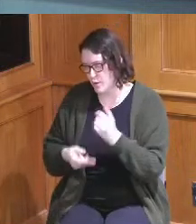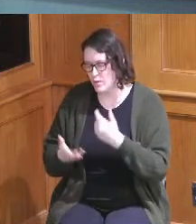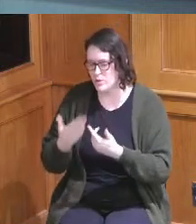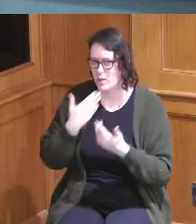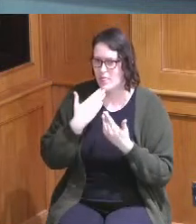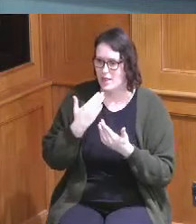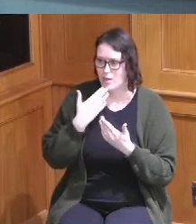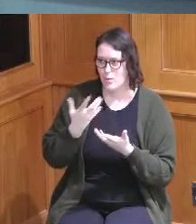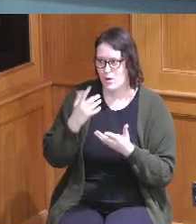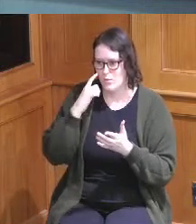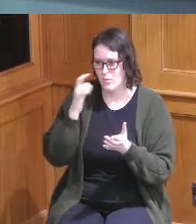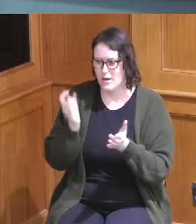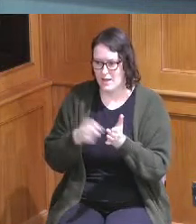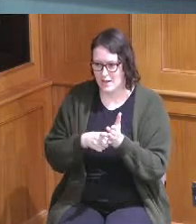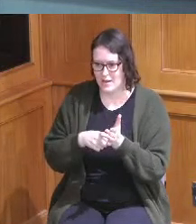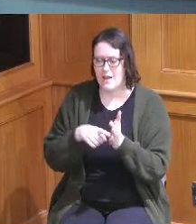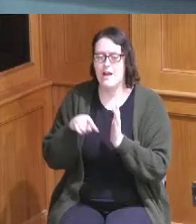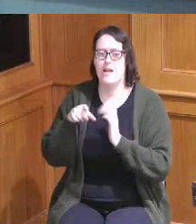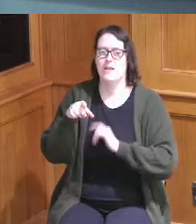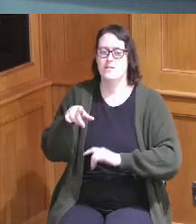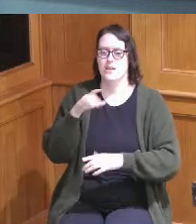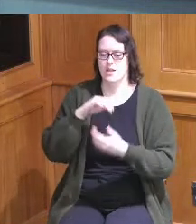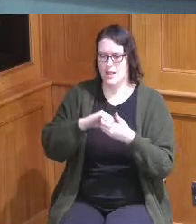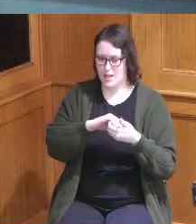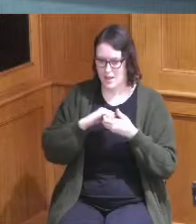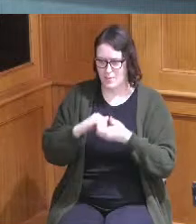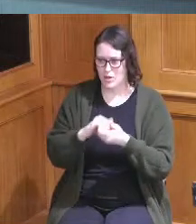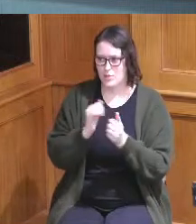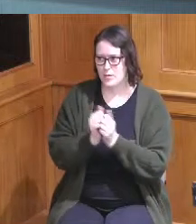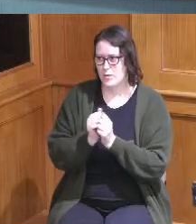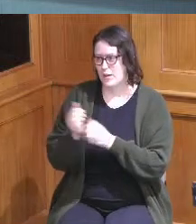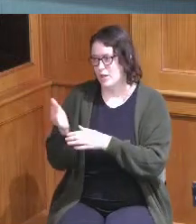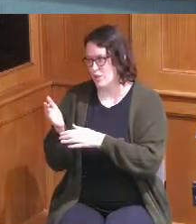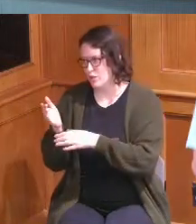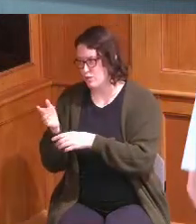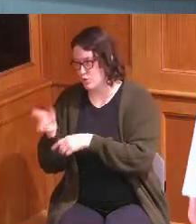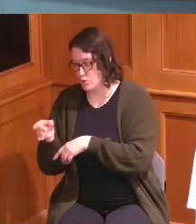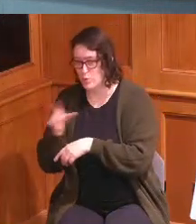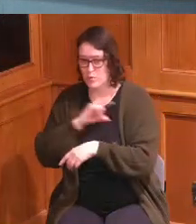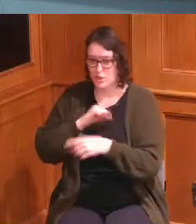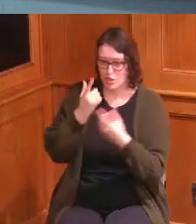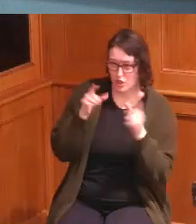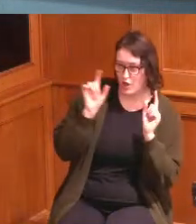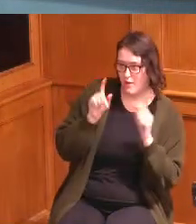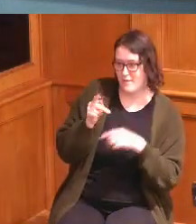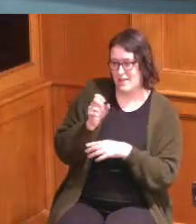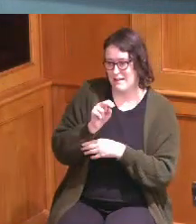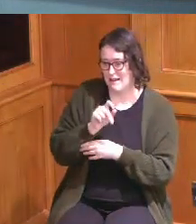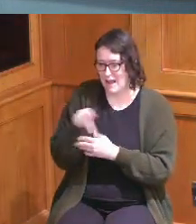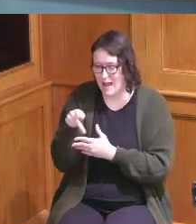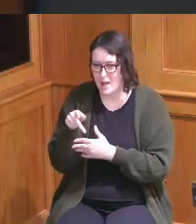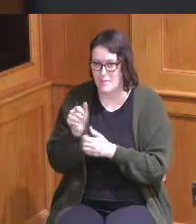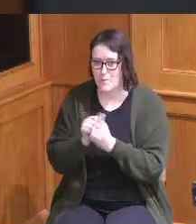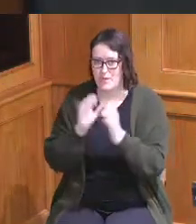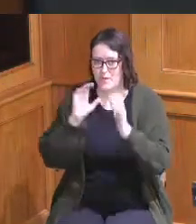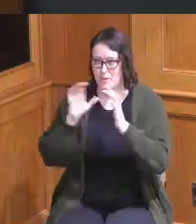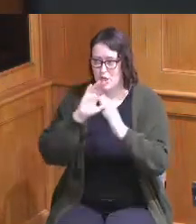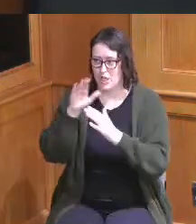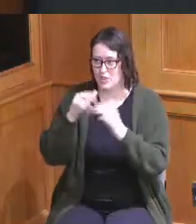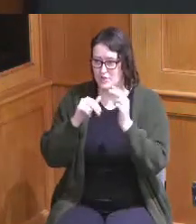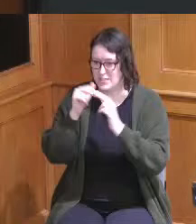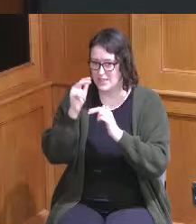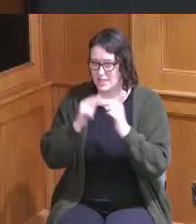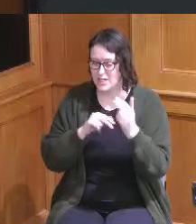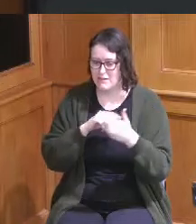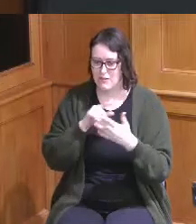also recognize the collaboration between yourself, the sheriff, Andy Knapp with the comms facility, all the